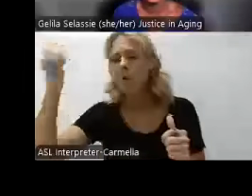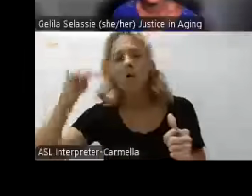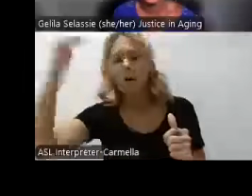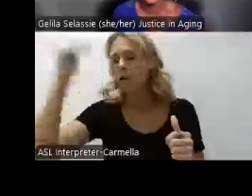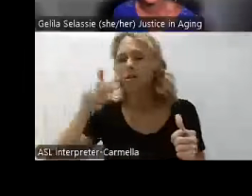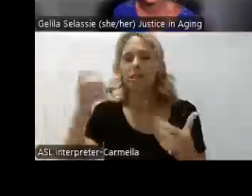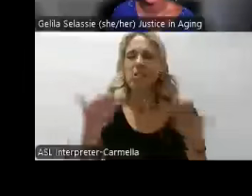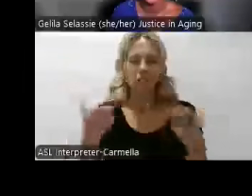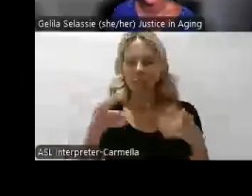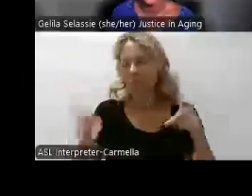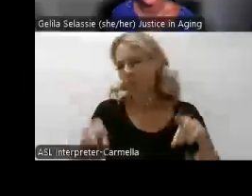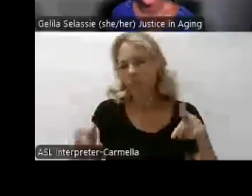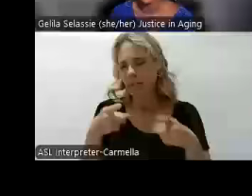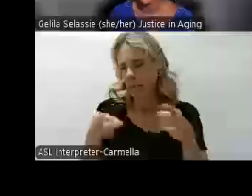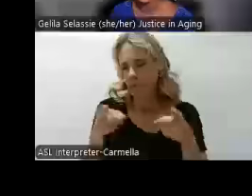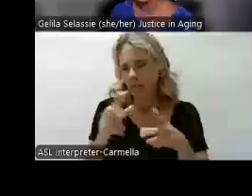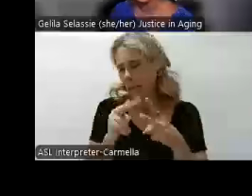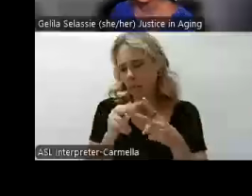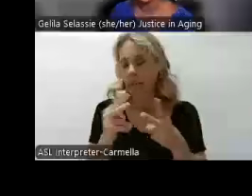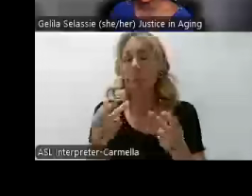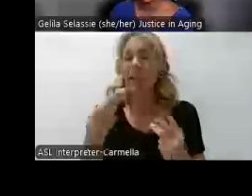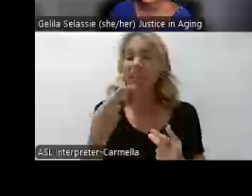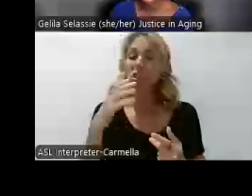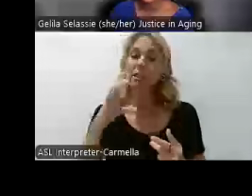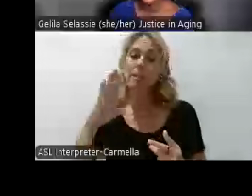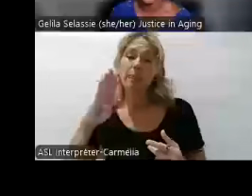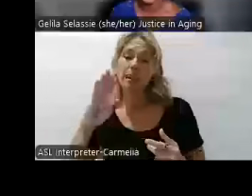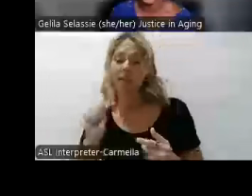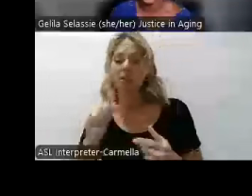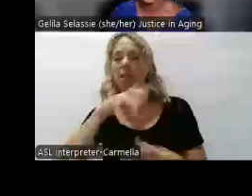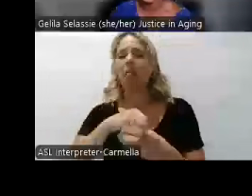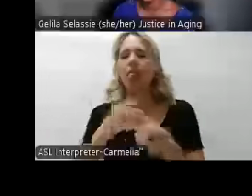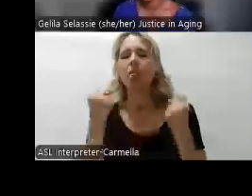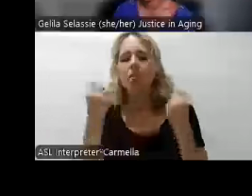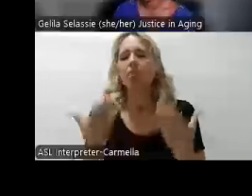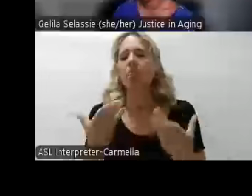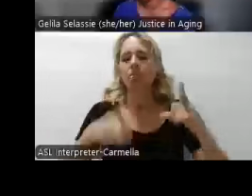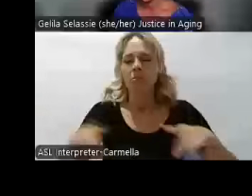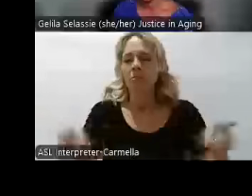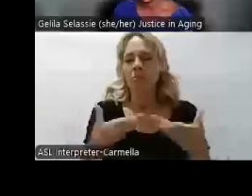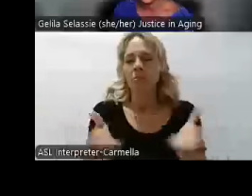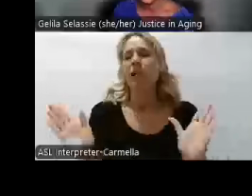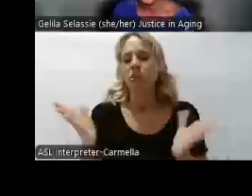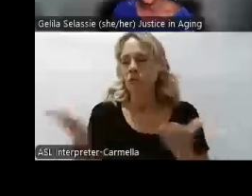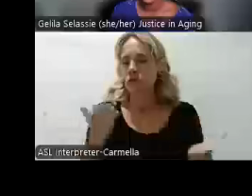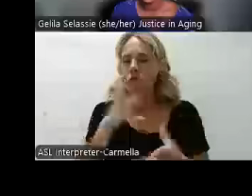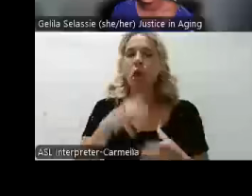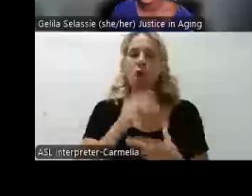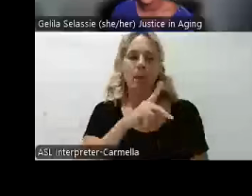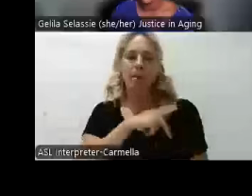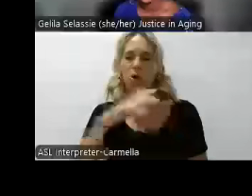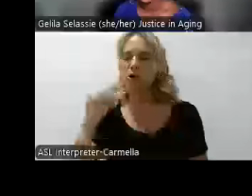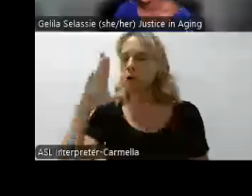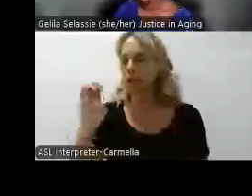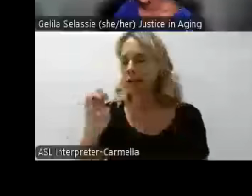needing these services. HCBS covers a wide range of services, including personal care, adult